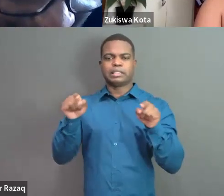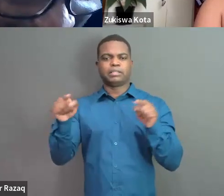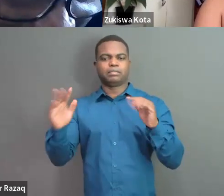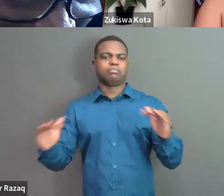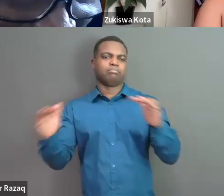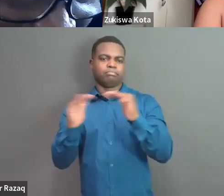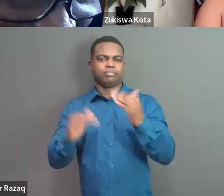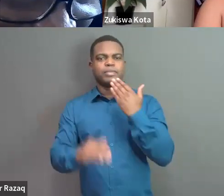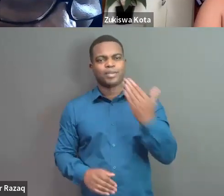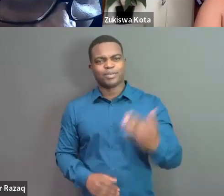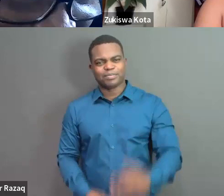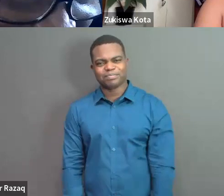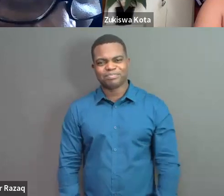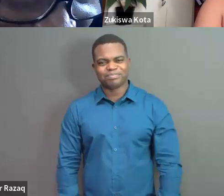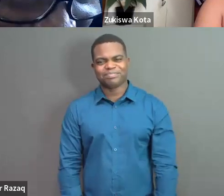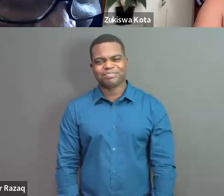appreciated.